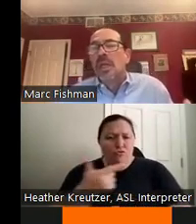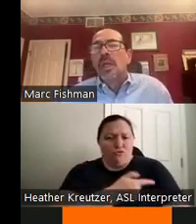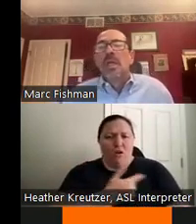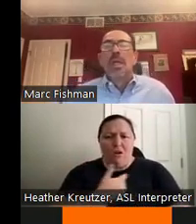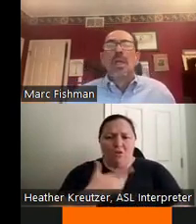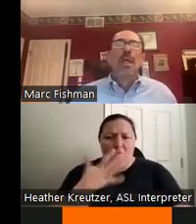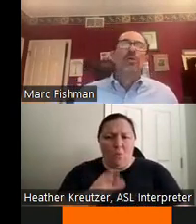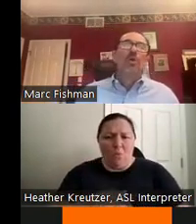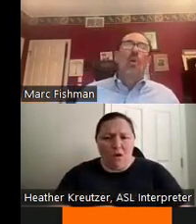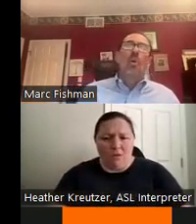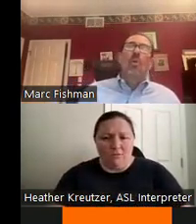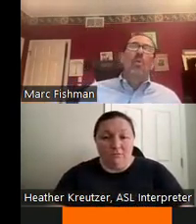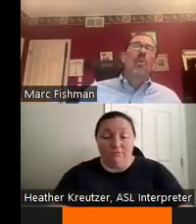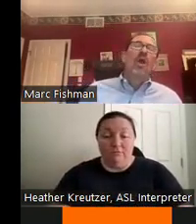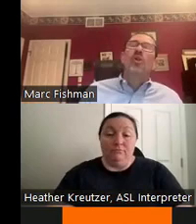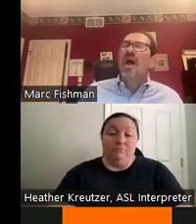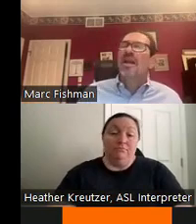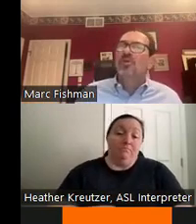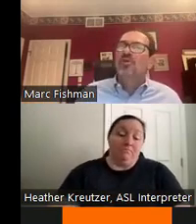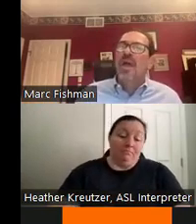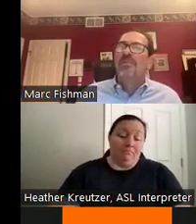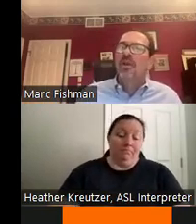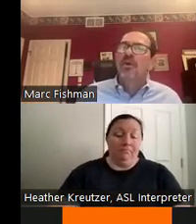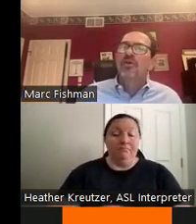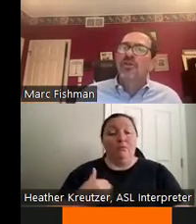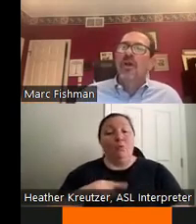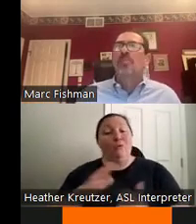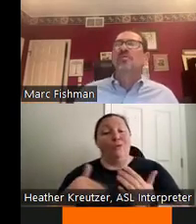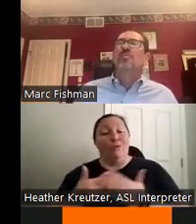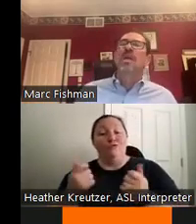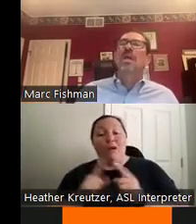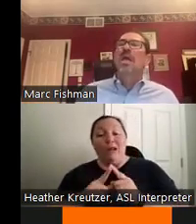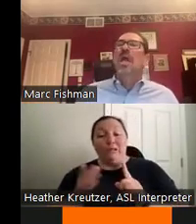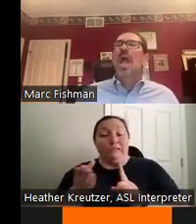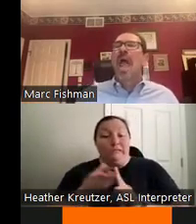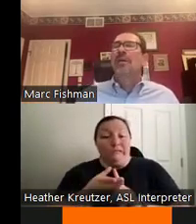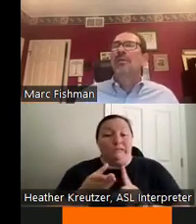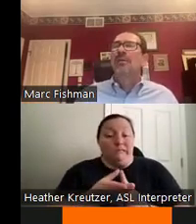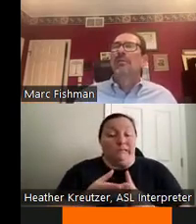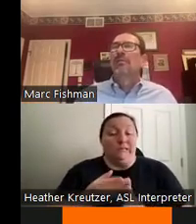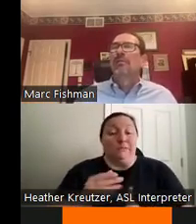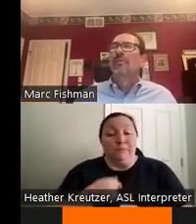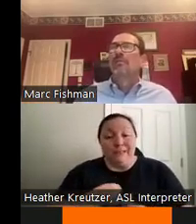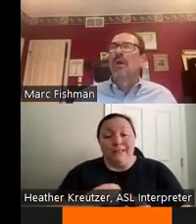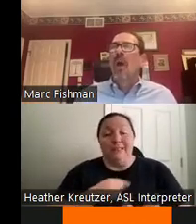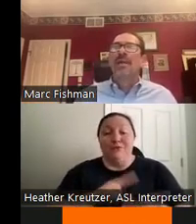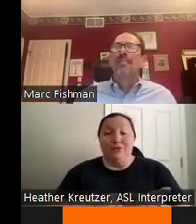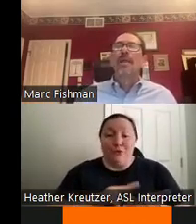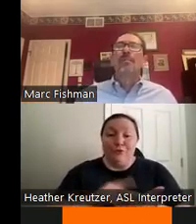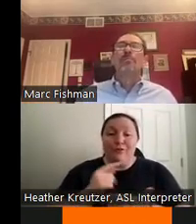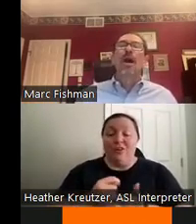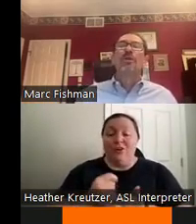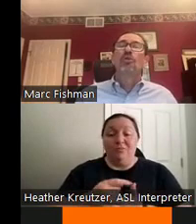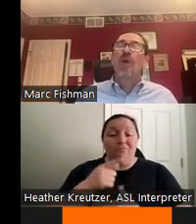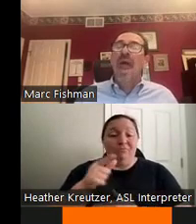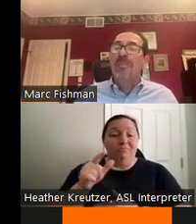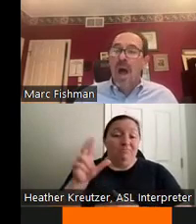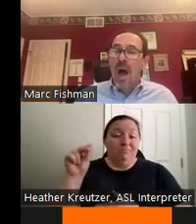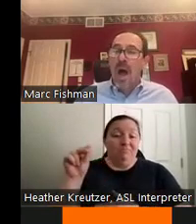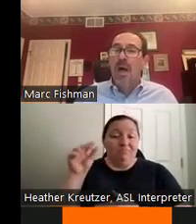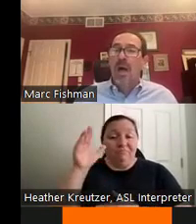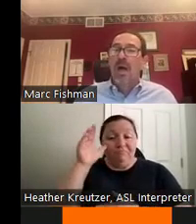want it. So we all try to persuade him, the nurse, the therapist, me, and no way.